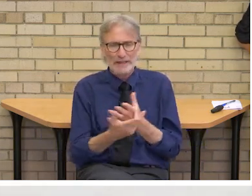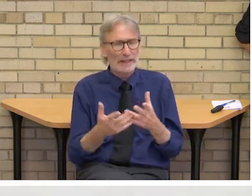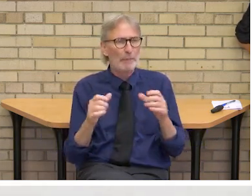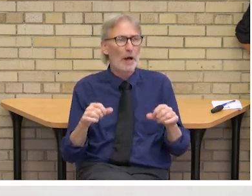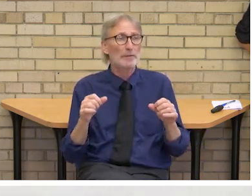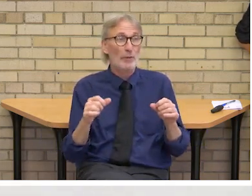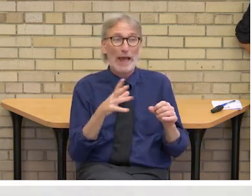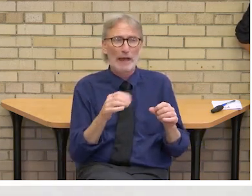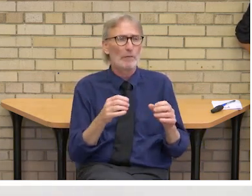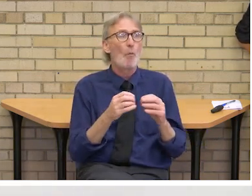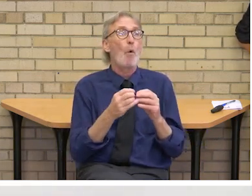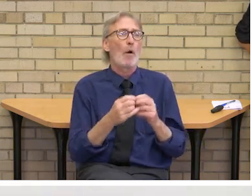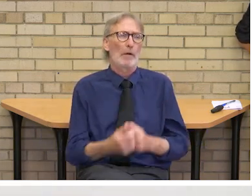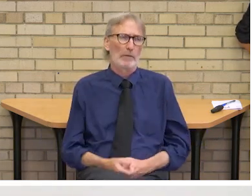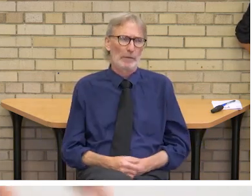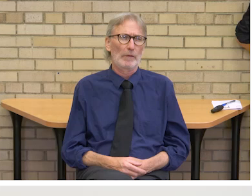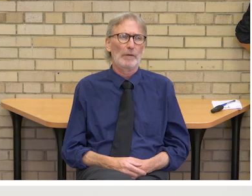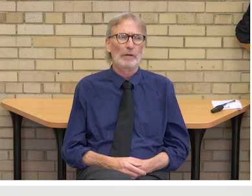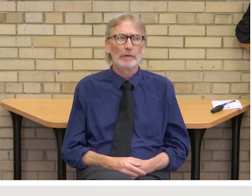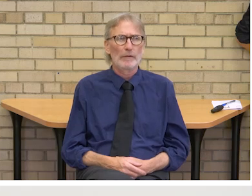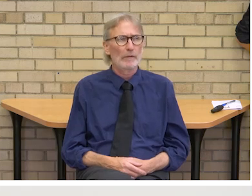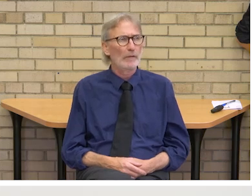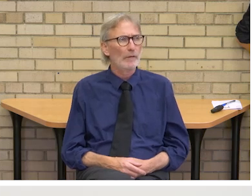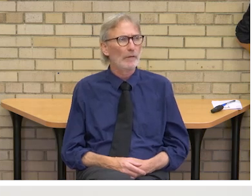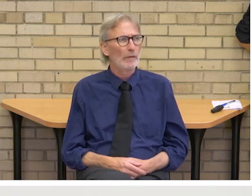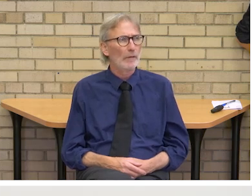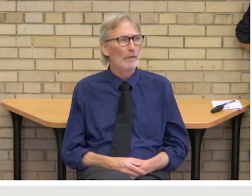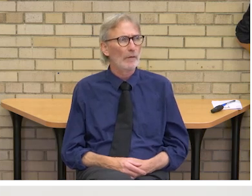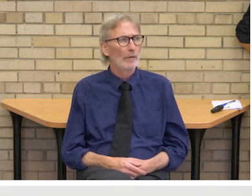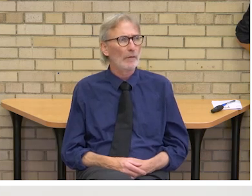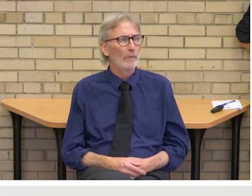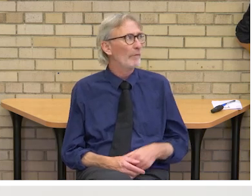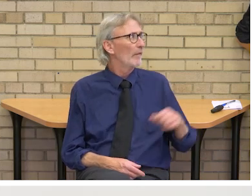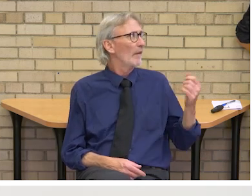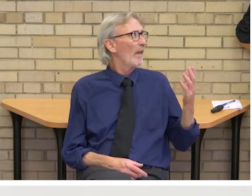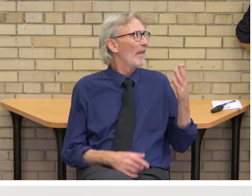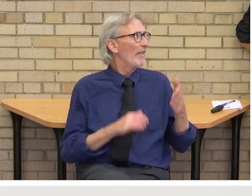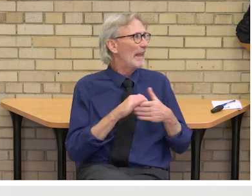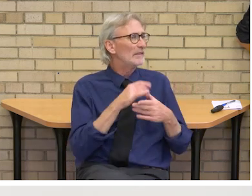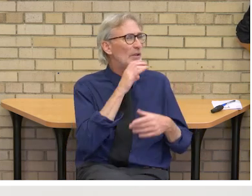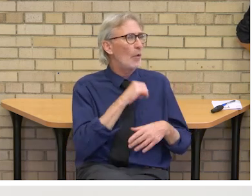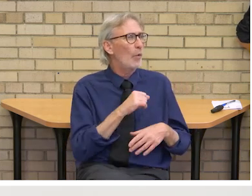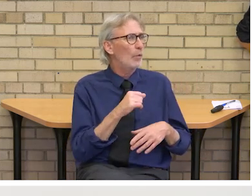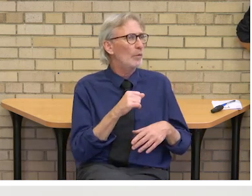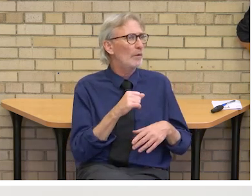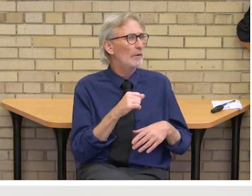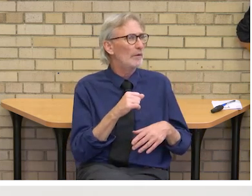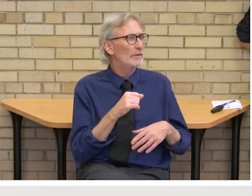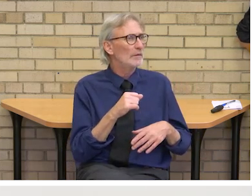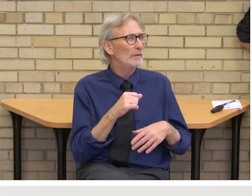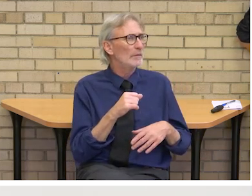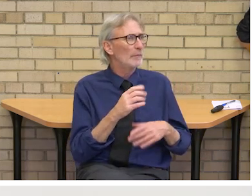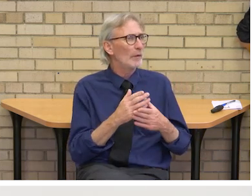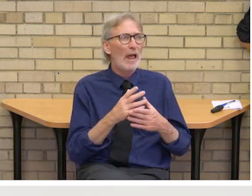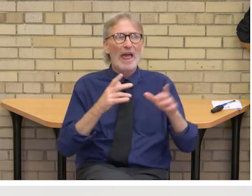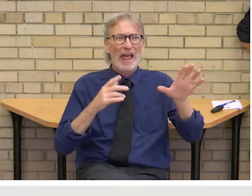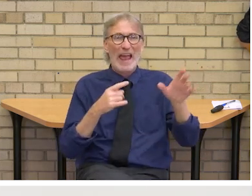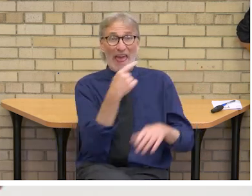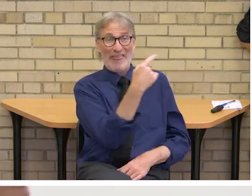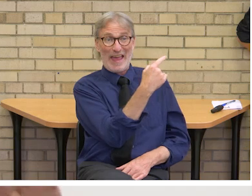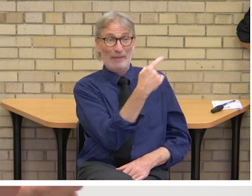pushed for a little more. This is what's that? That's the old transverse section. Okay. So that's not